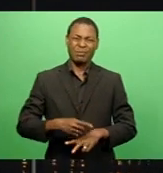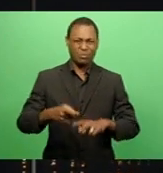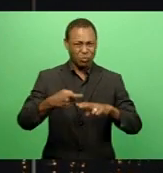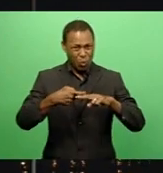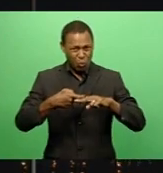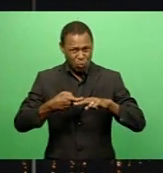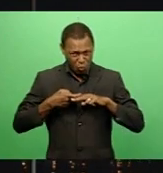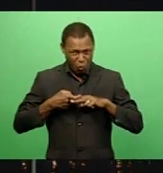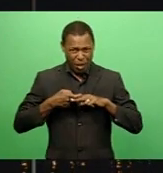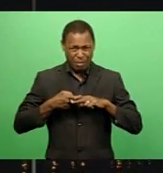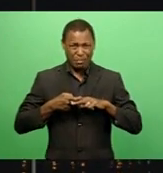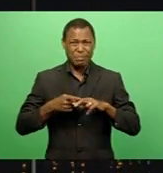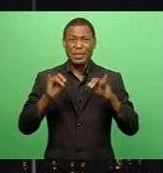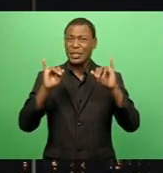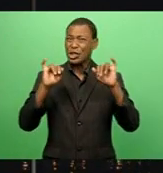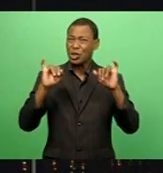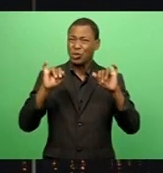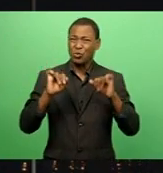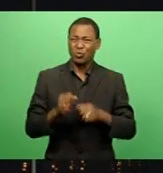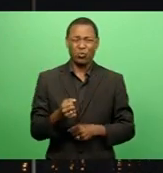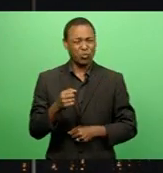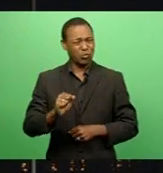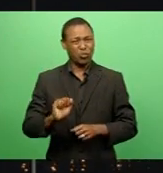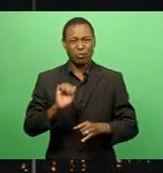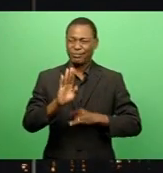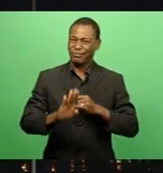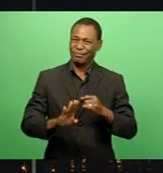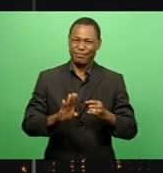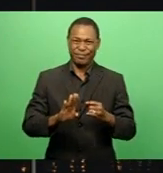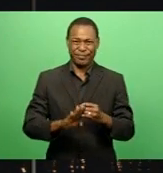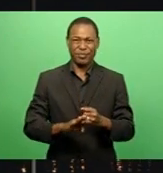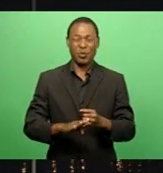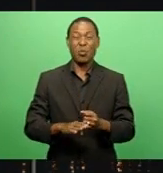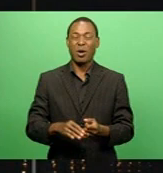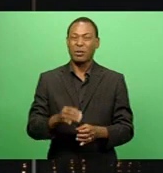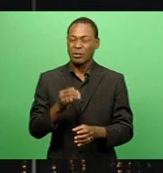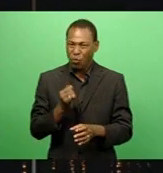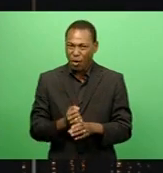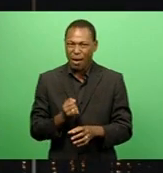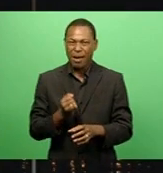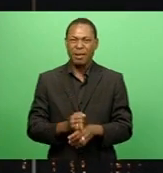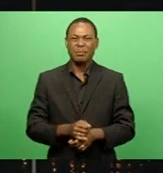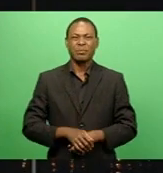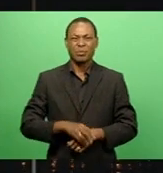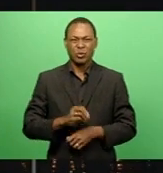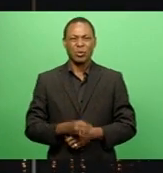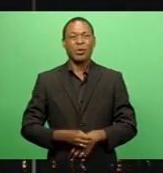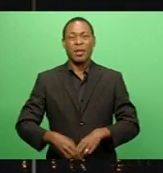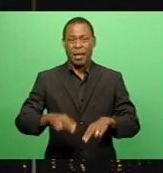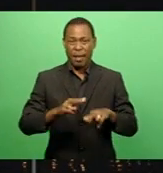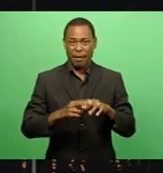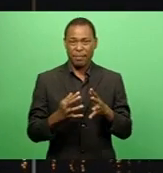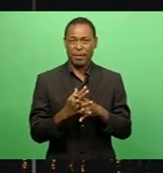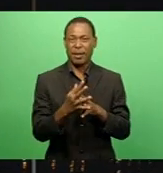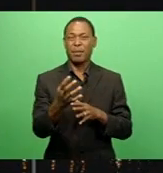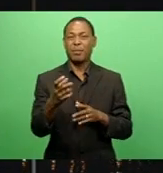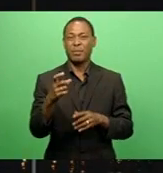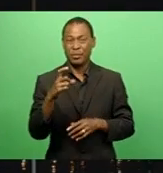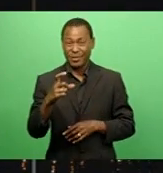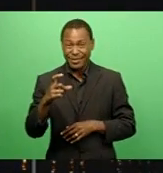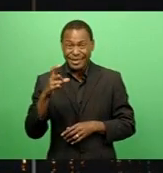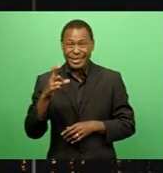there seems to be no end to this crime as new cases are reported almost daily. The Fiji Women's Crisis Center has launched